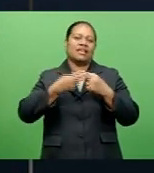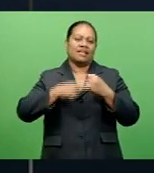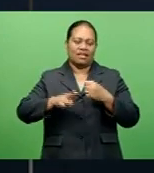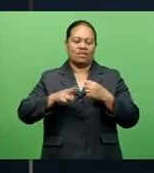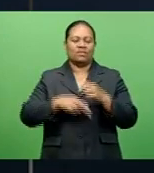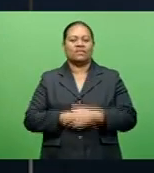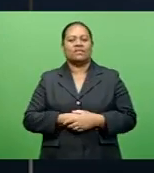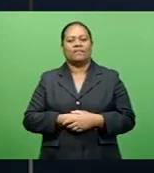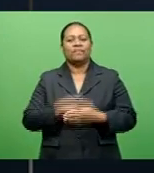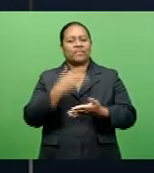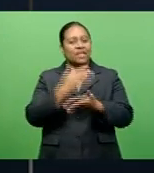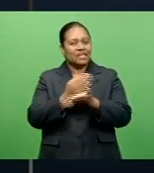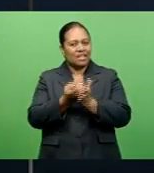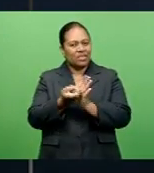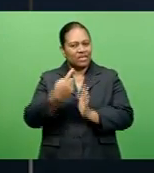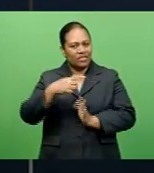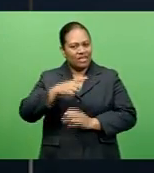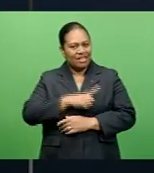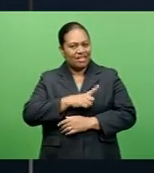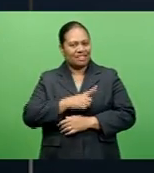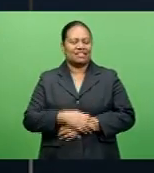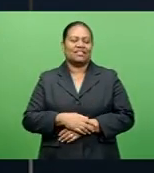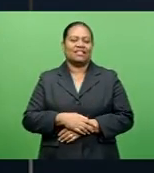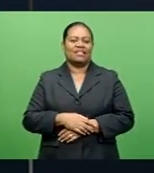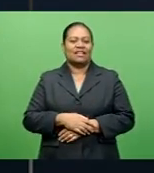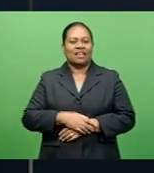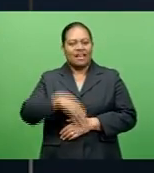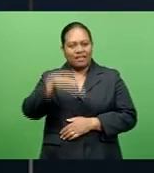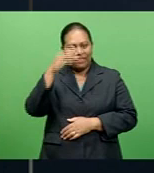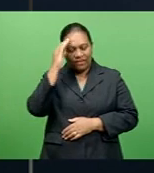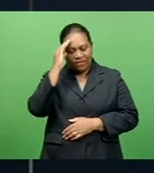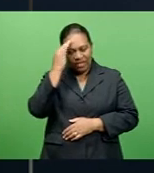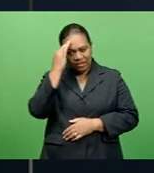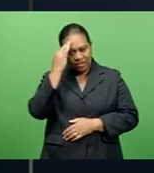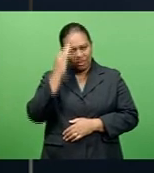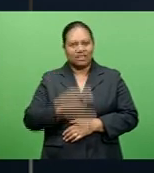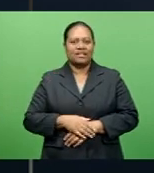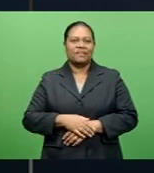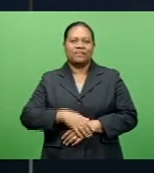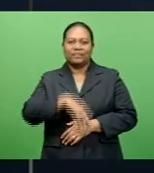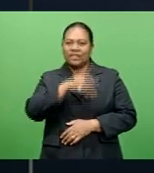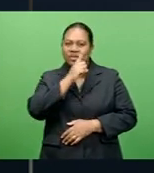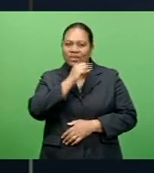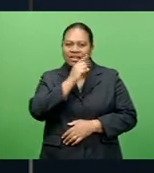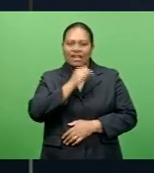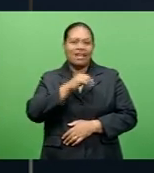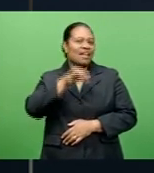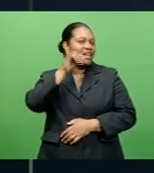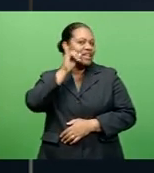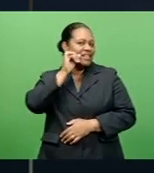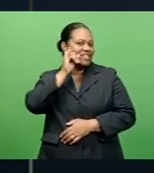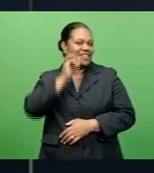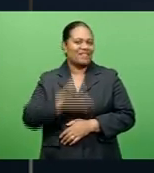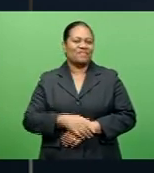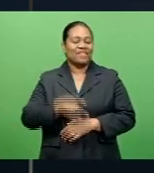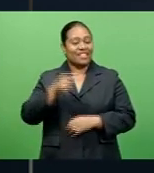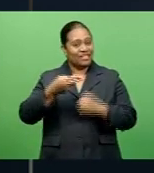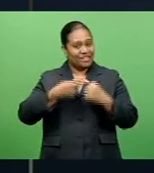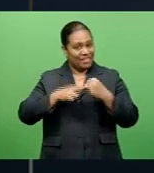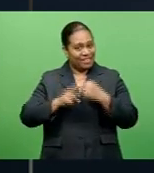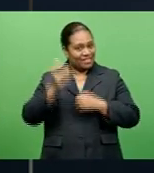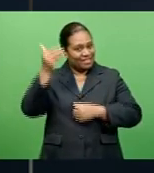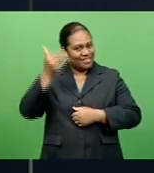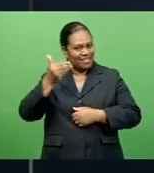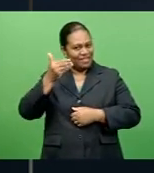fbcnews@fbc.com.fj or share it with us via our various social media accounts including Facebook, Twitter and Instagram. That's your news this